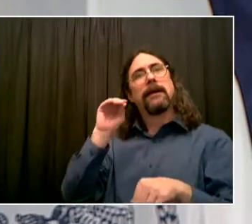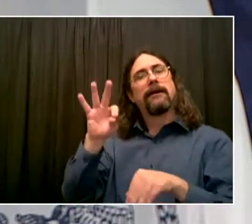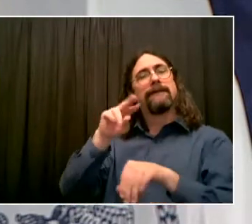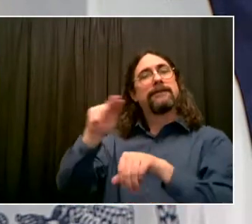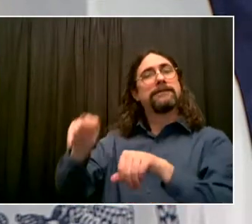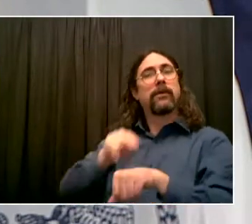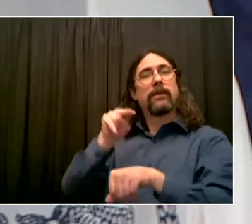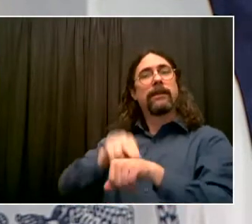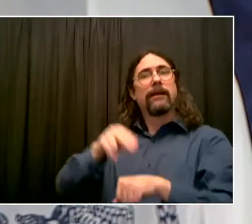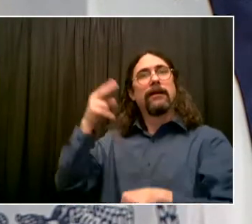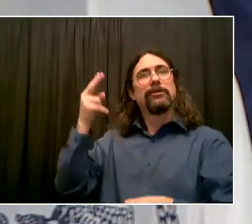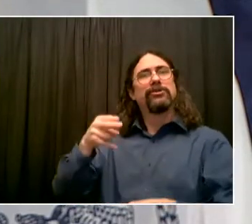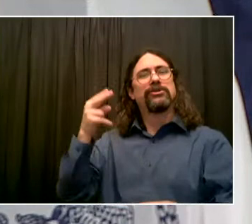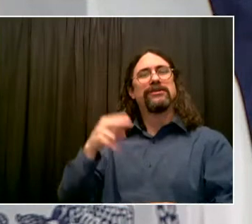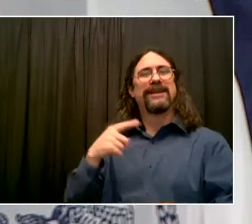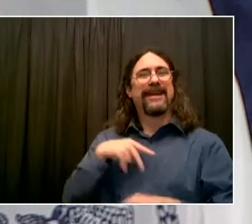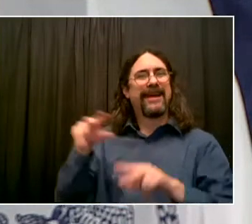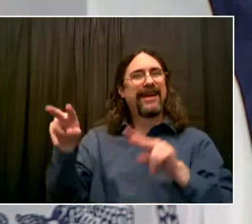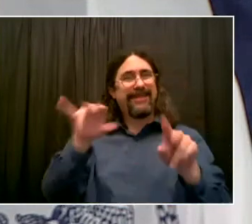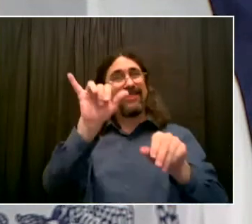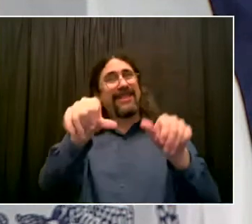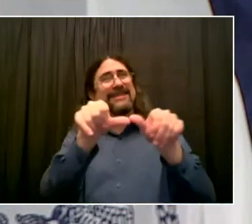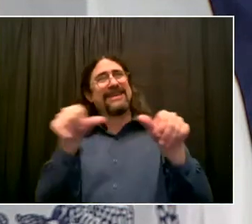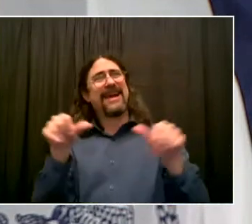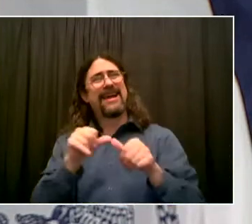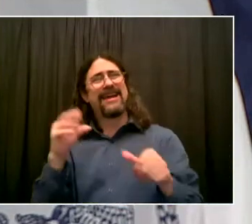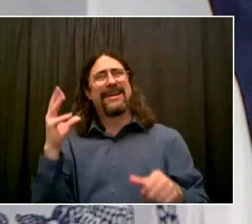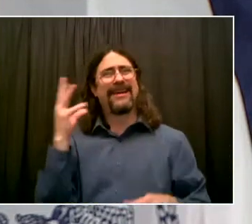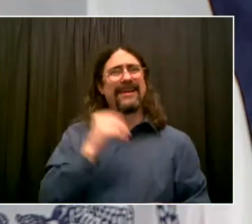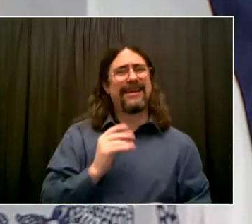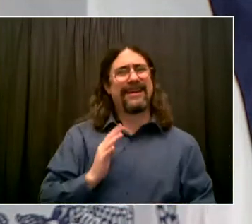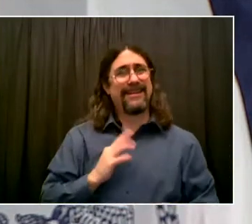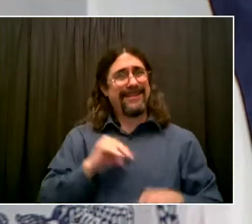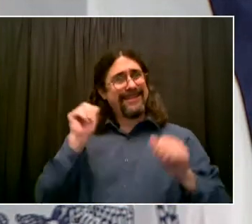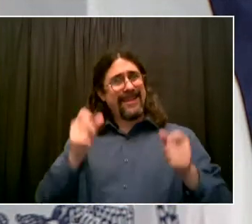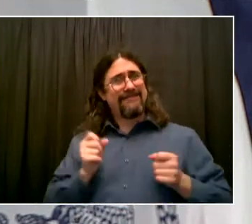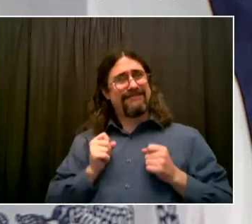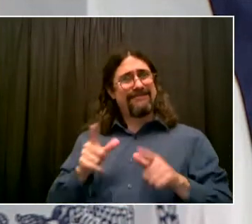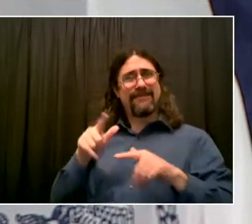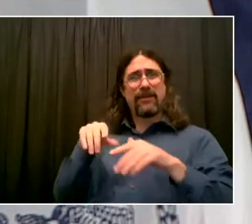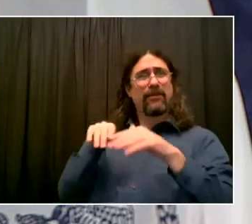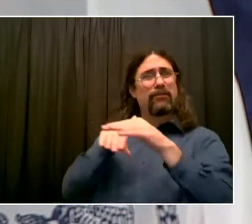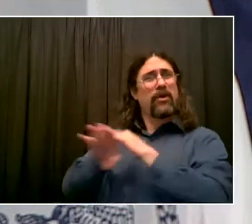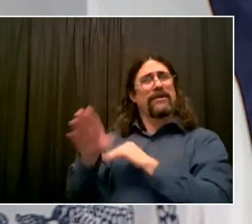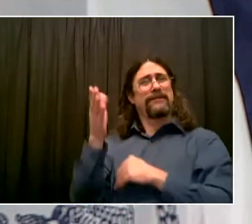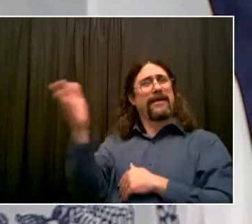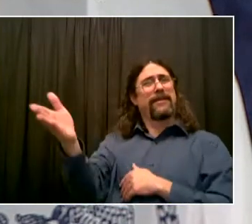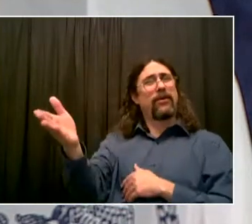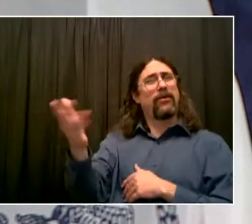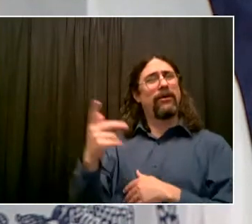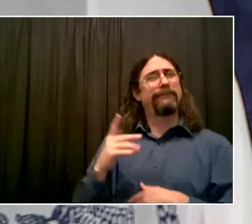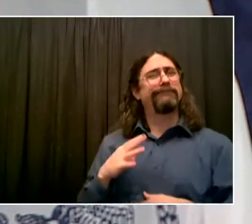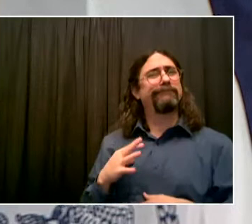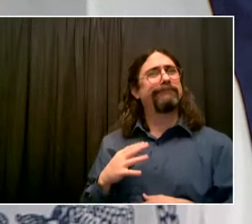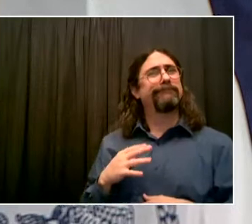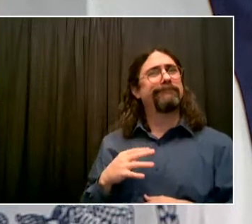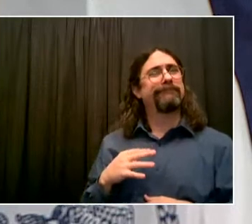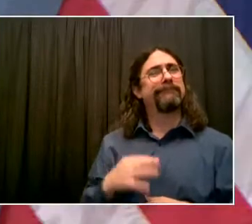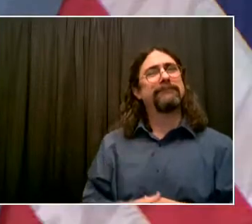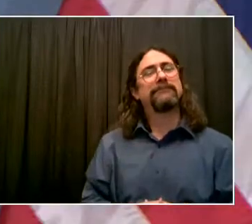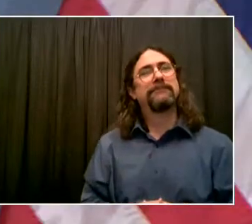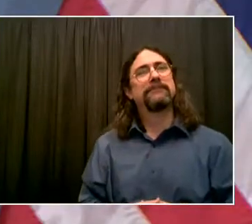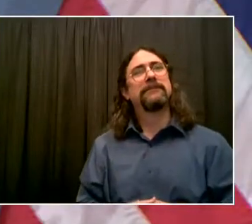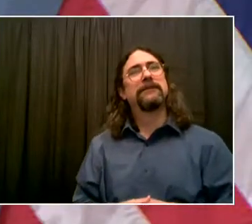speak about doctors and the way they can facilitate folks coming and getting vaccinated through them?